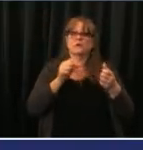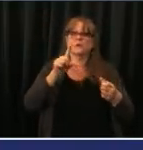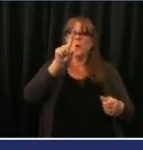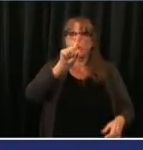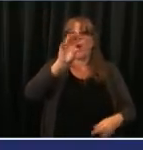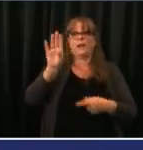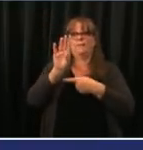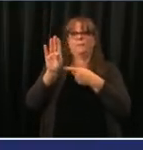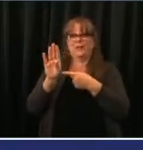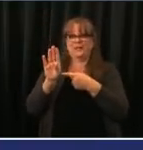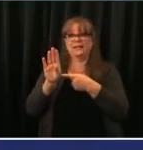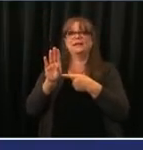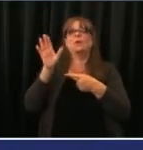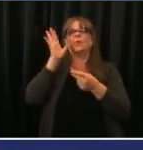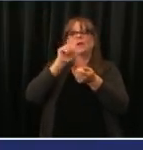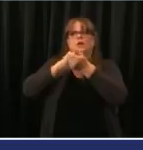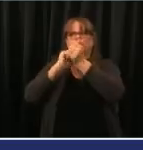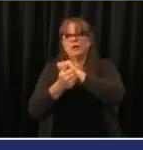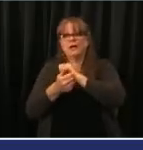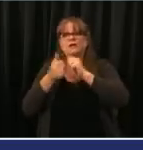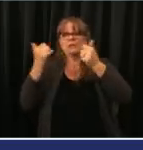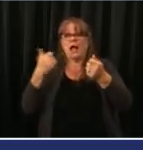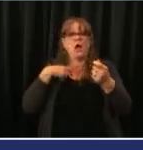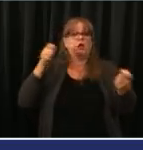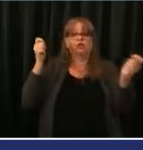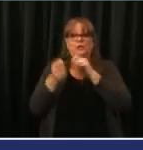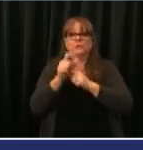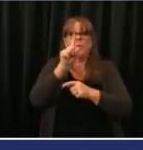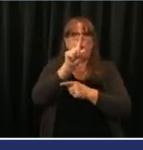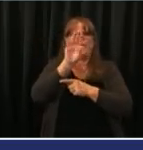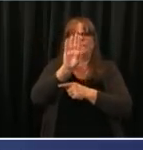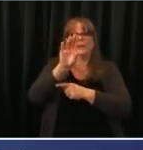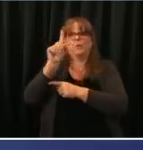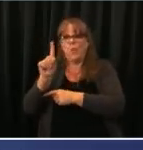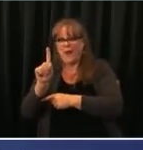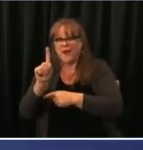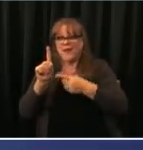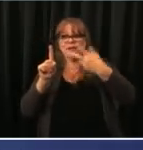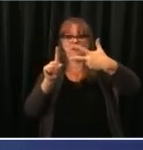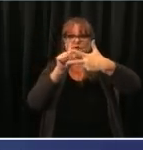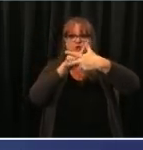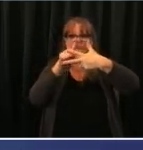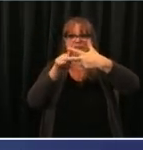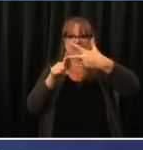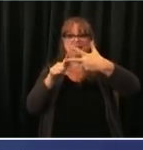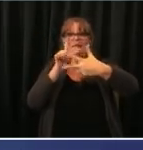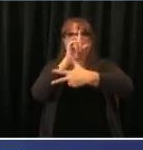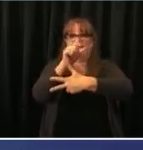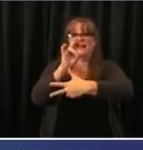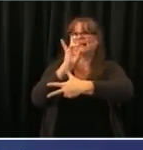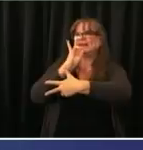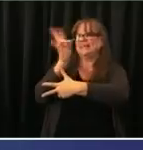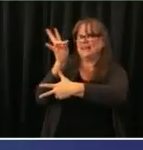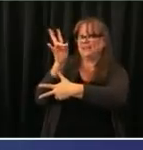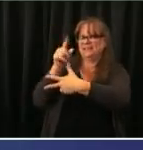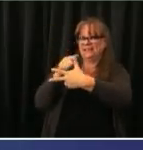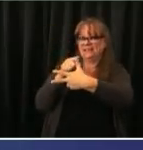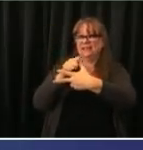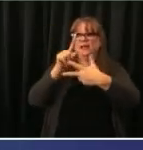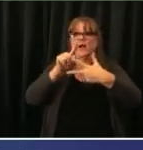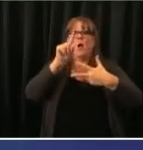course, Phase 1B1, which is where we are right now, including Coloradans 70 and older. Phase 1B2, which is where our state will move